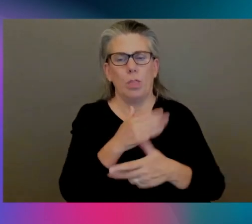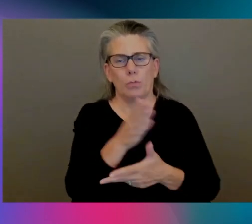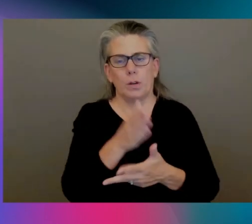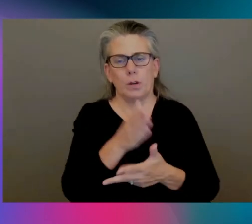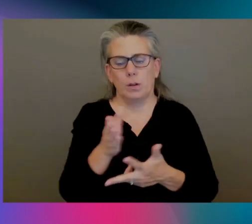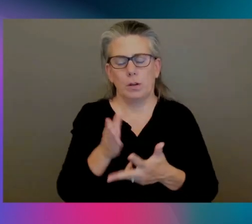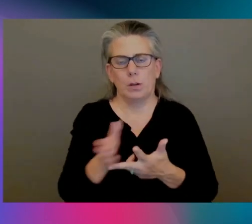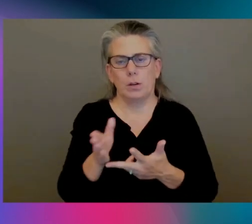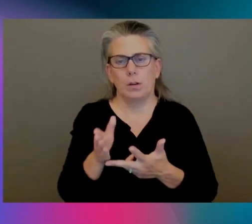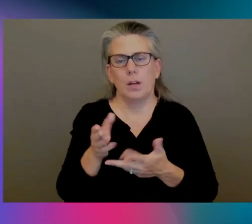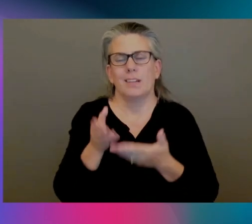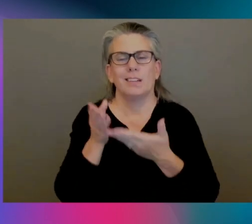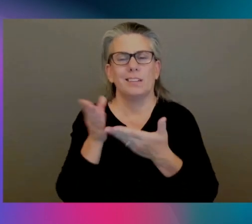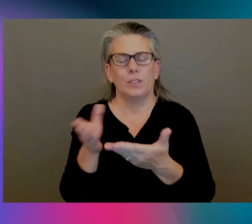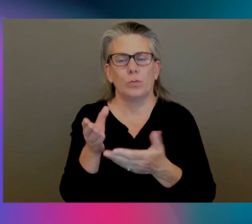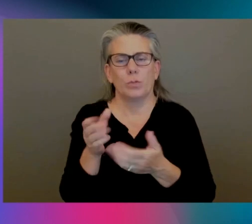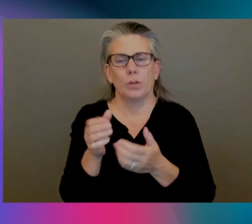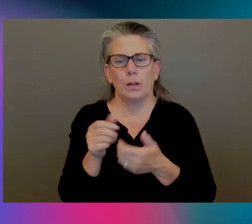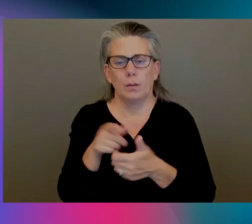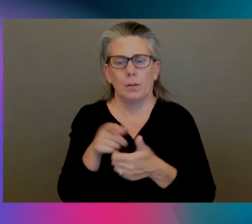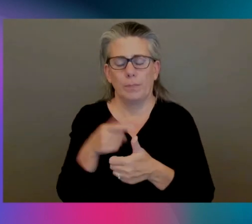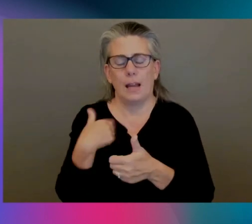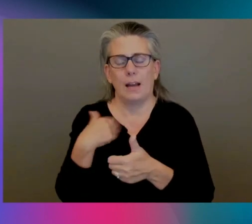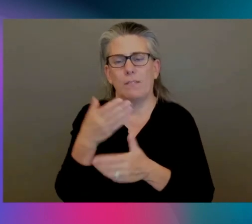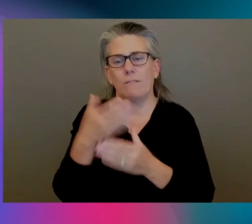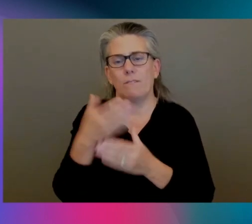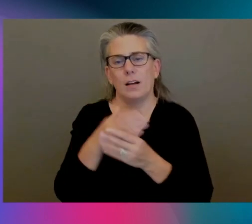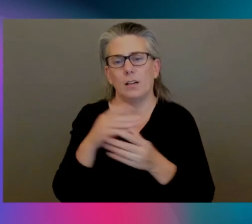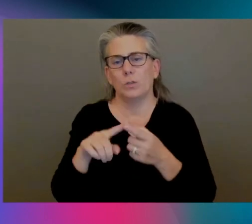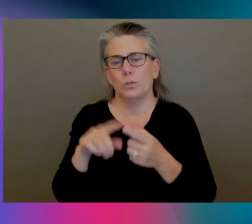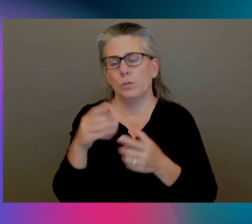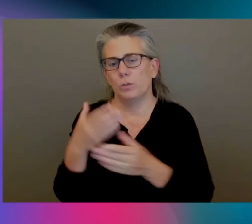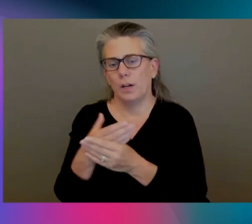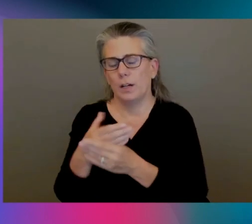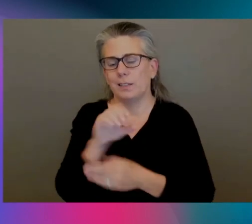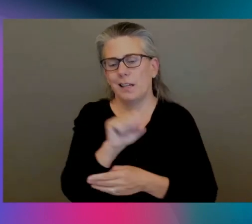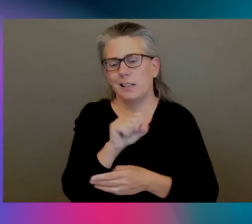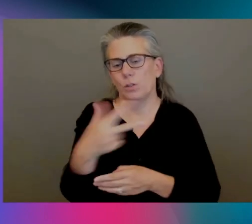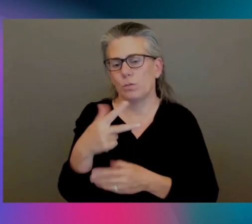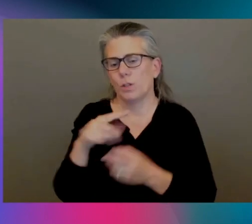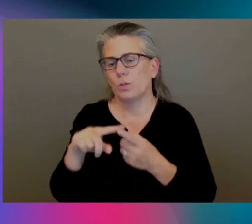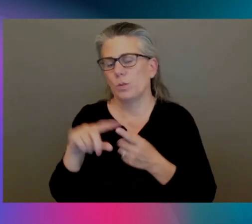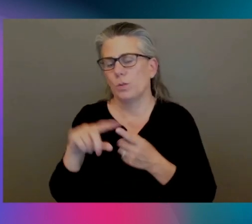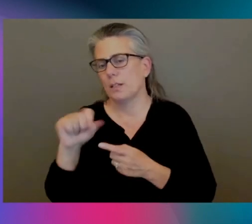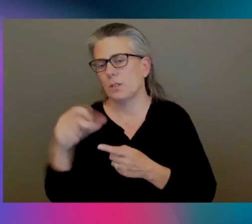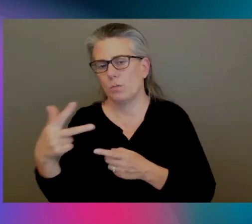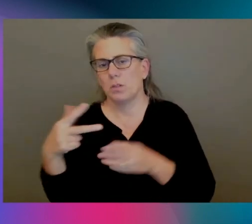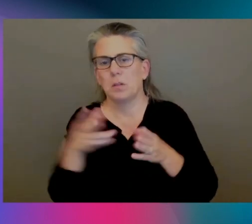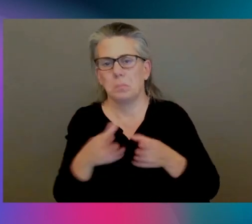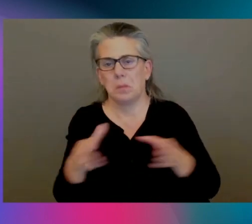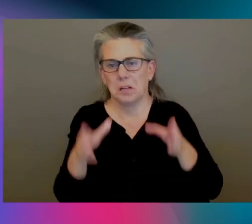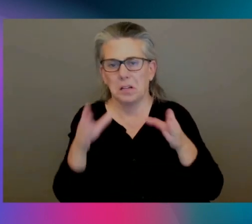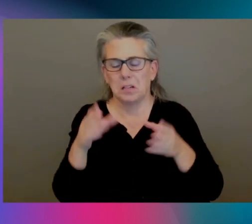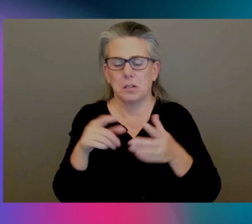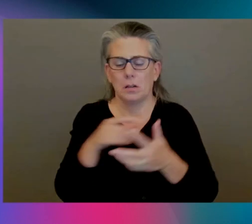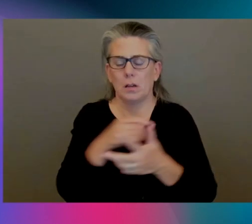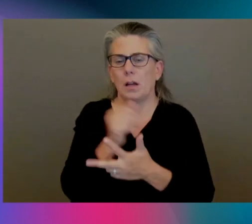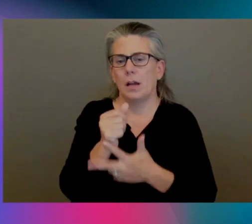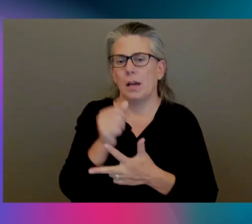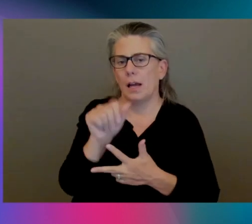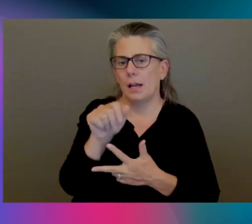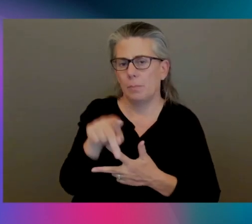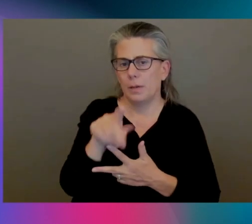exchange. So we have file-to-file based, or S3 bucket to S3 bucket, so file-based delivery. We have API delivery, so we can